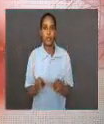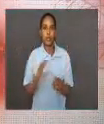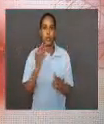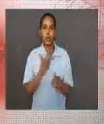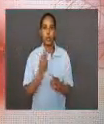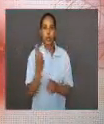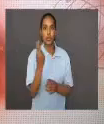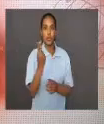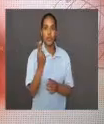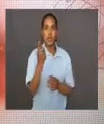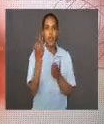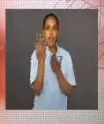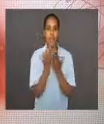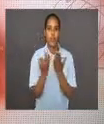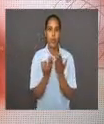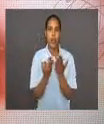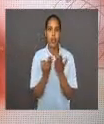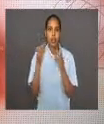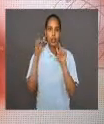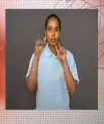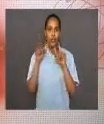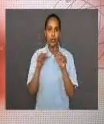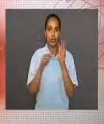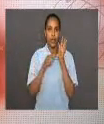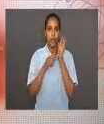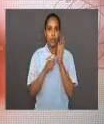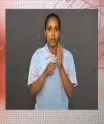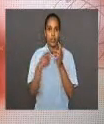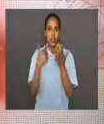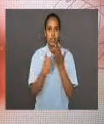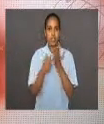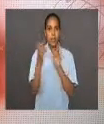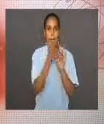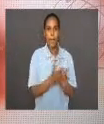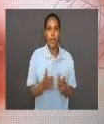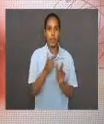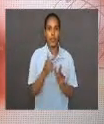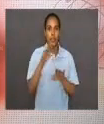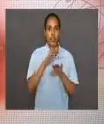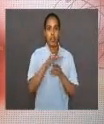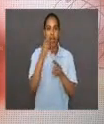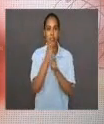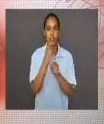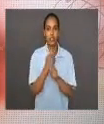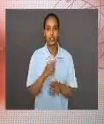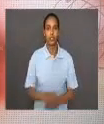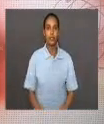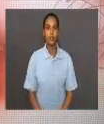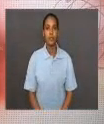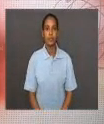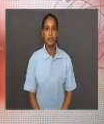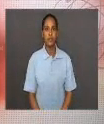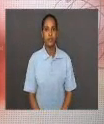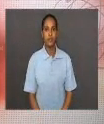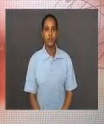We used a formula to demonstrate this method in action.